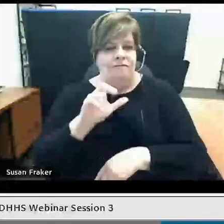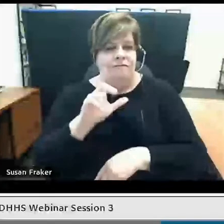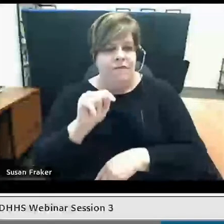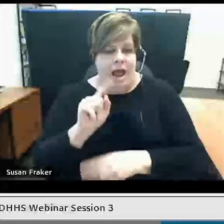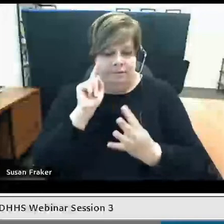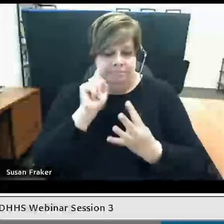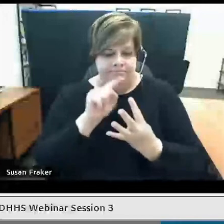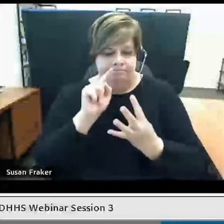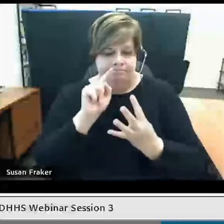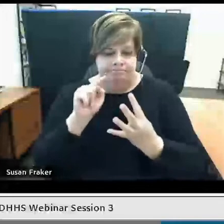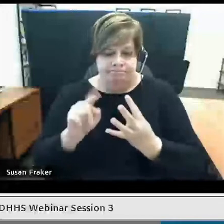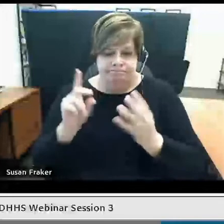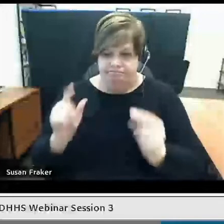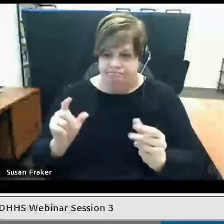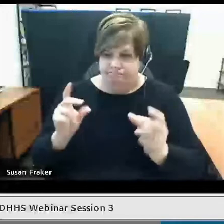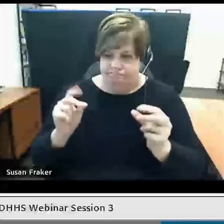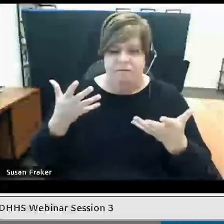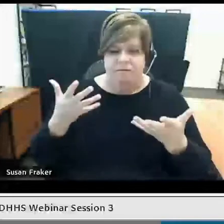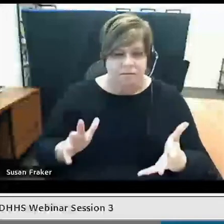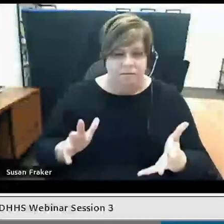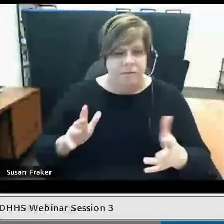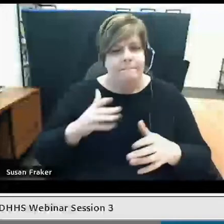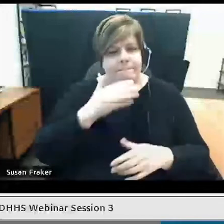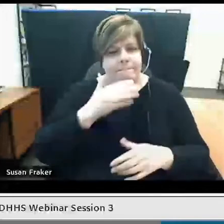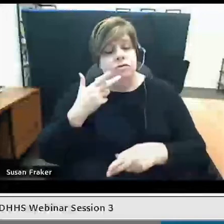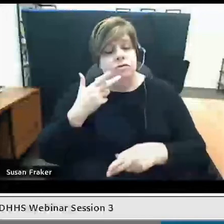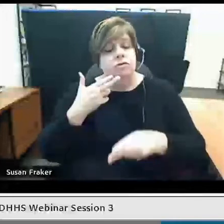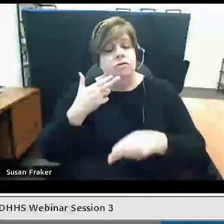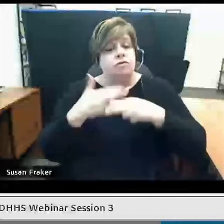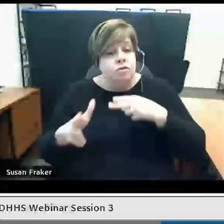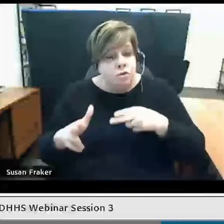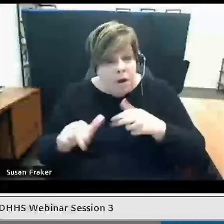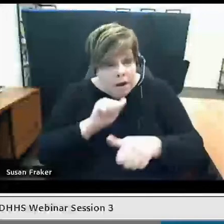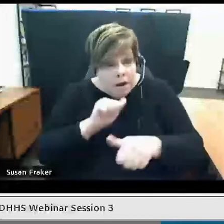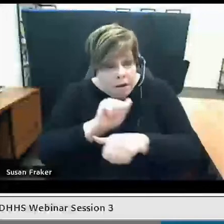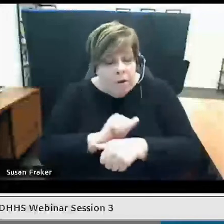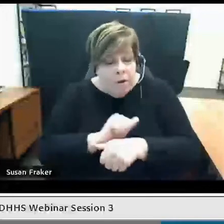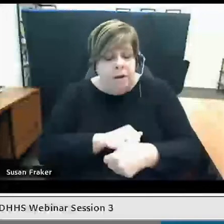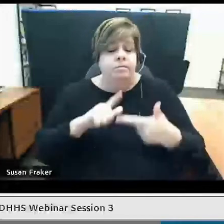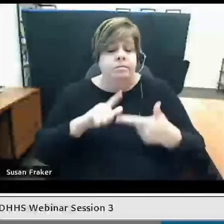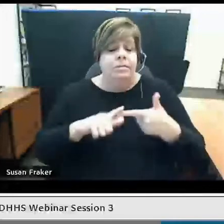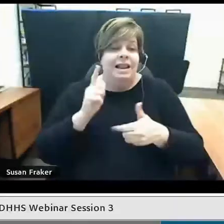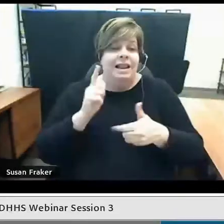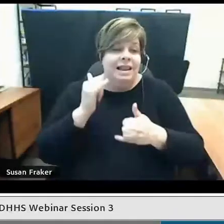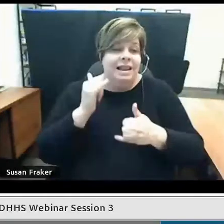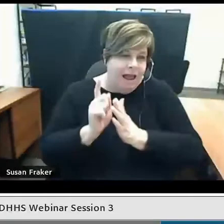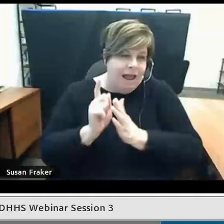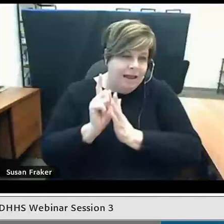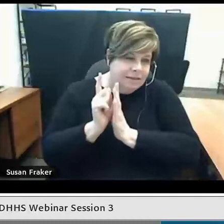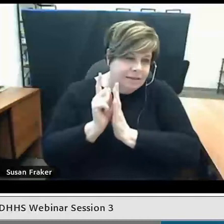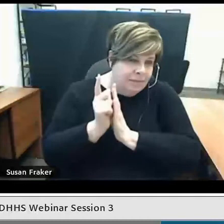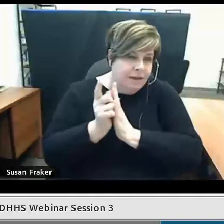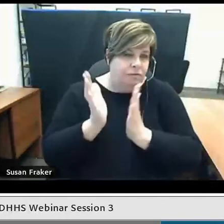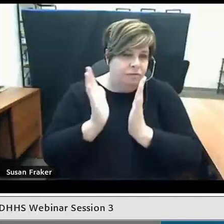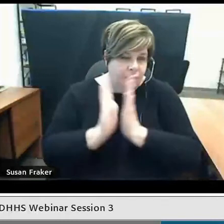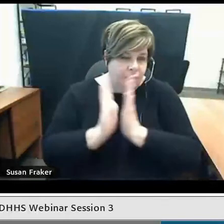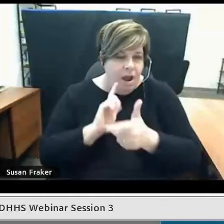situation. So brief appointments, last-minute requests, Let me go on to the next screen